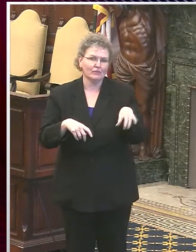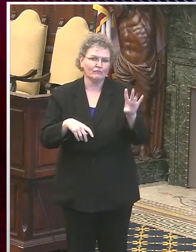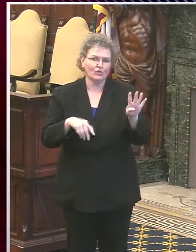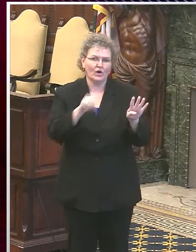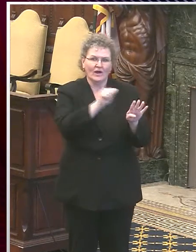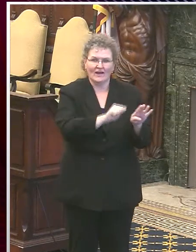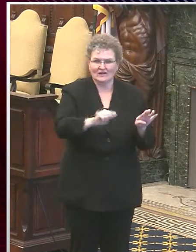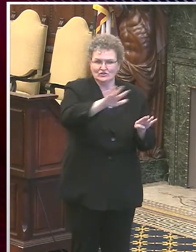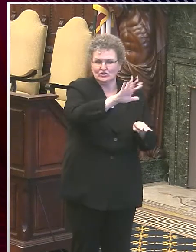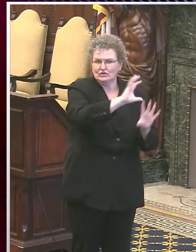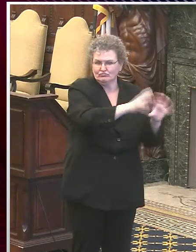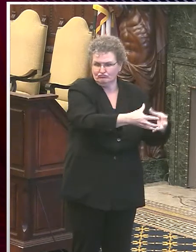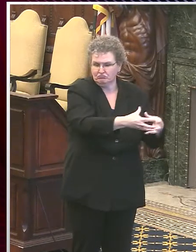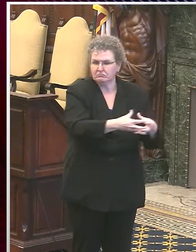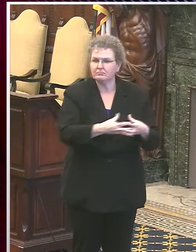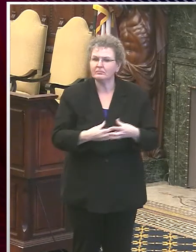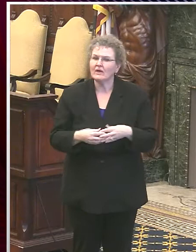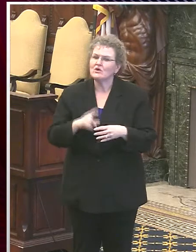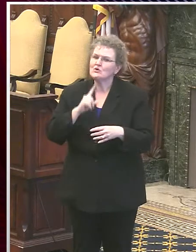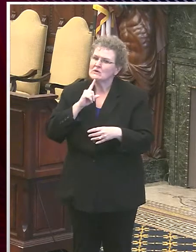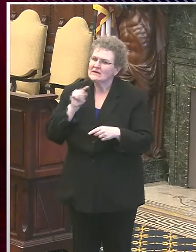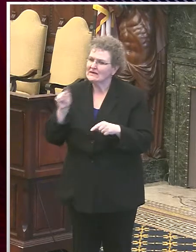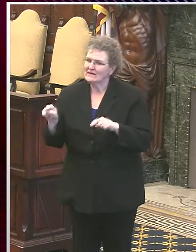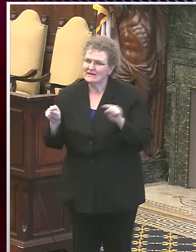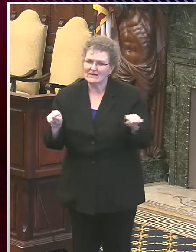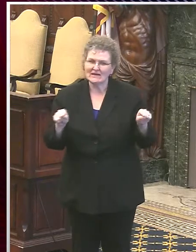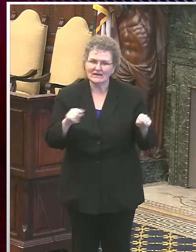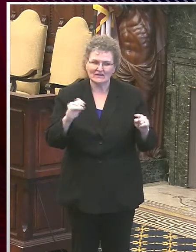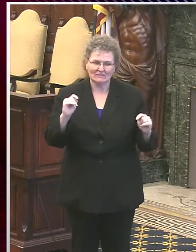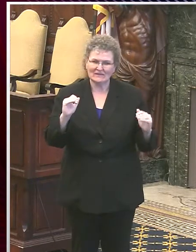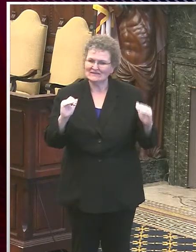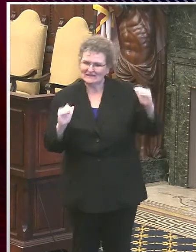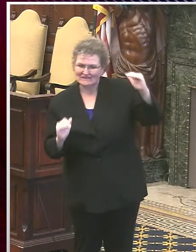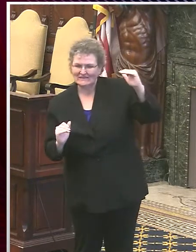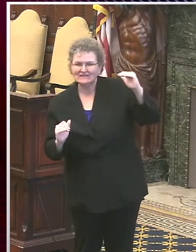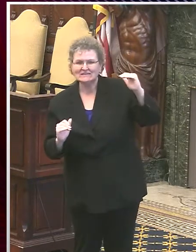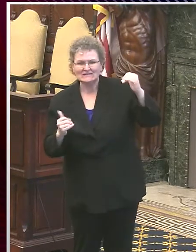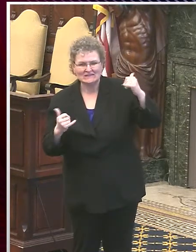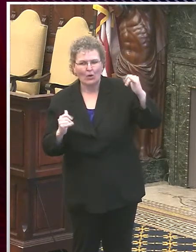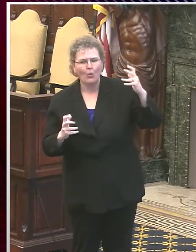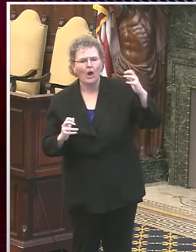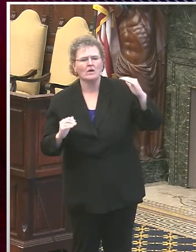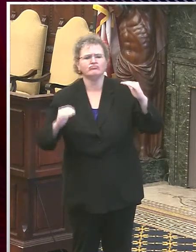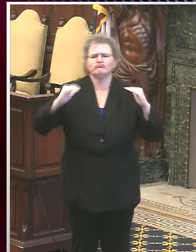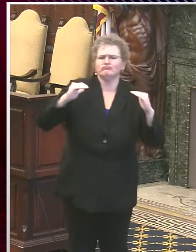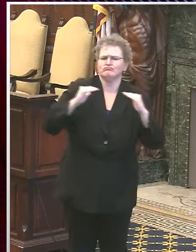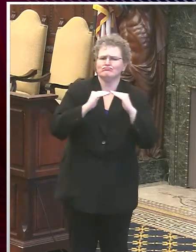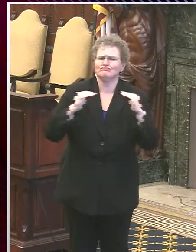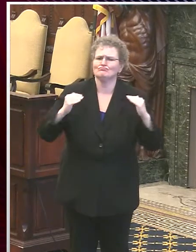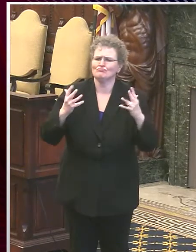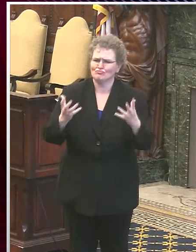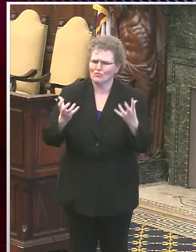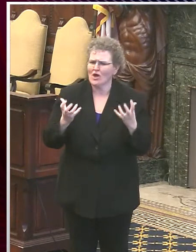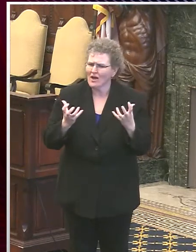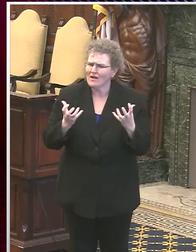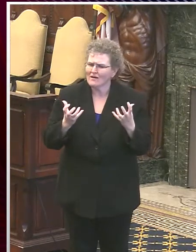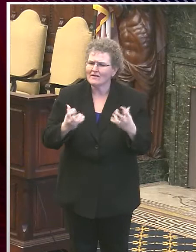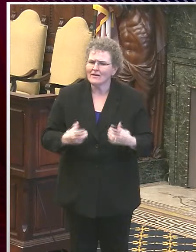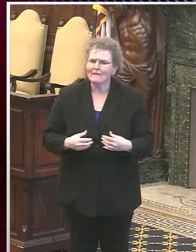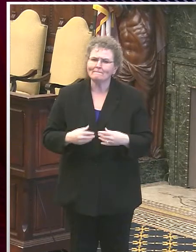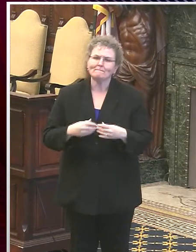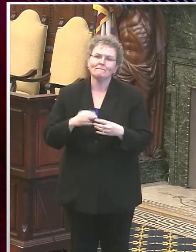getting more diverse, but we still have a long ways to go to really achieve racial equity in our vaccine distribution. For the week ending